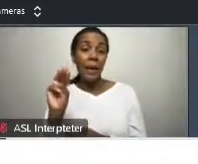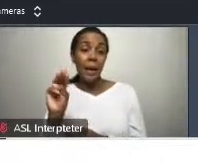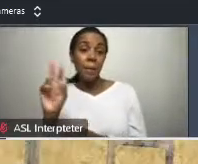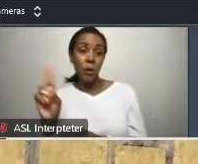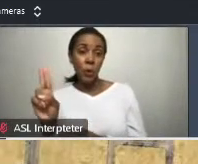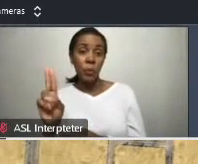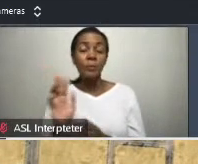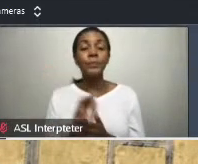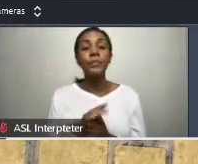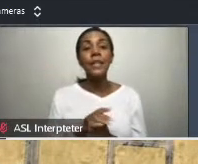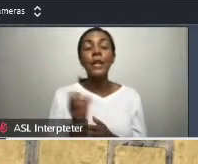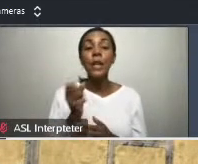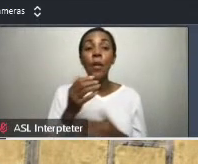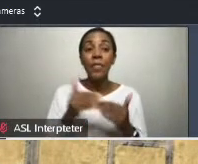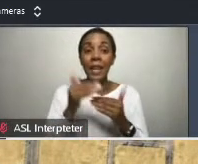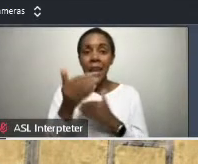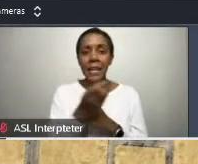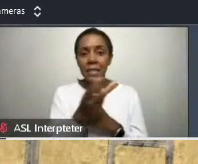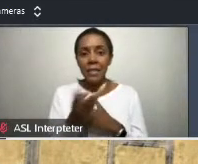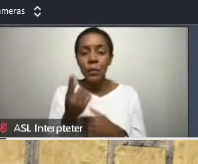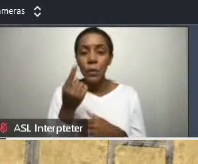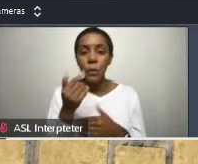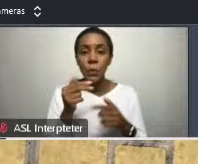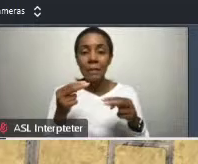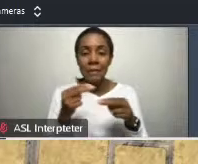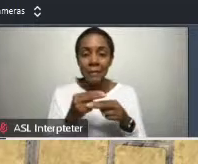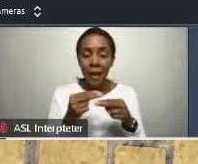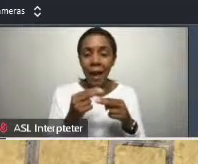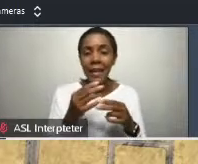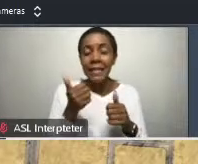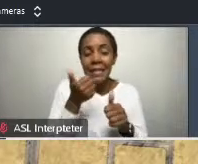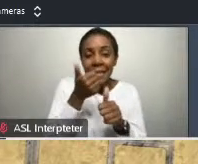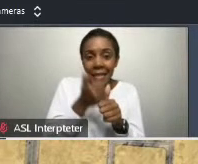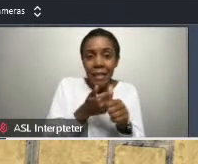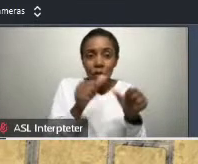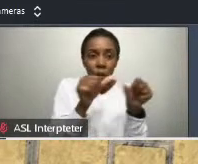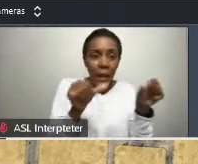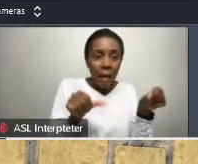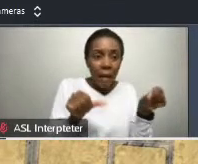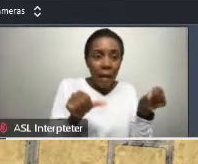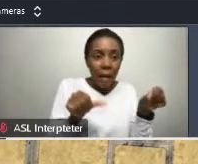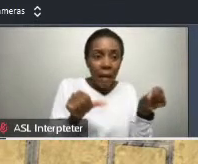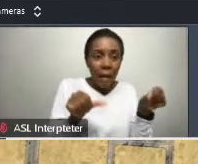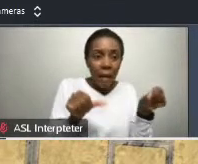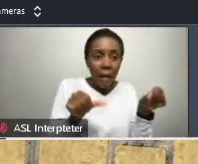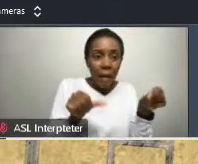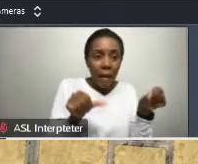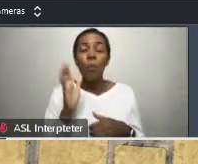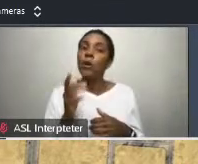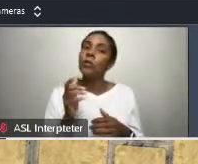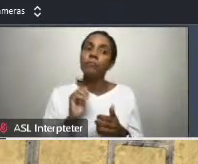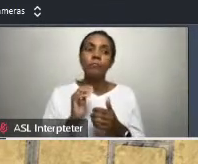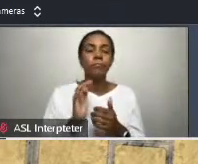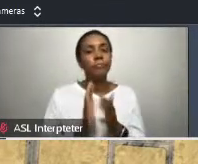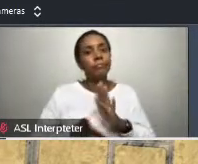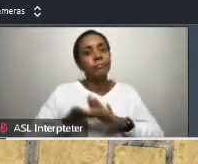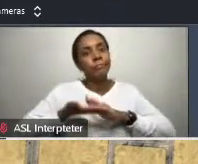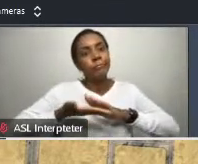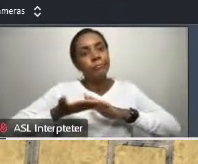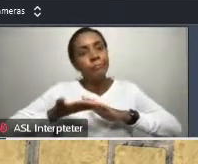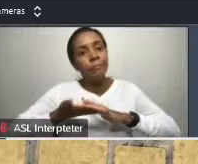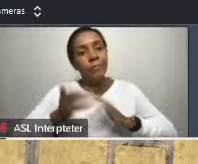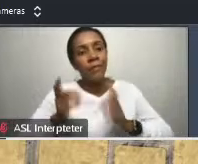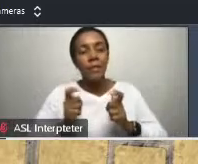slides go through each one of the areas one by one. I'm going to move through these rather quickly because there are a lot of